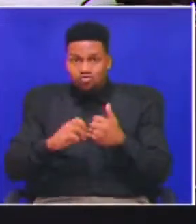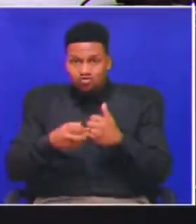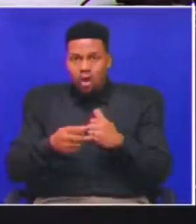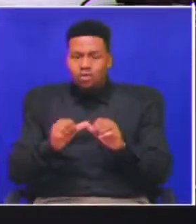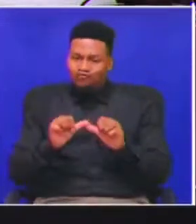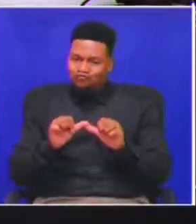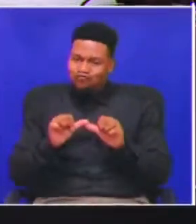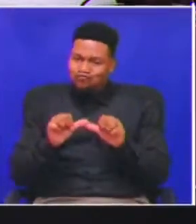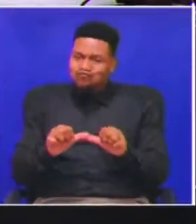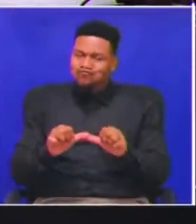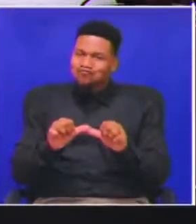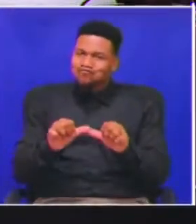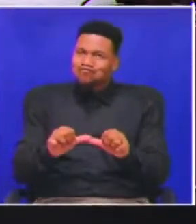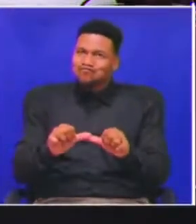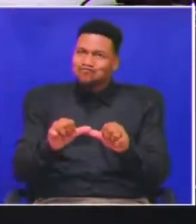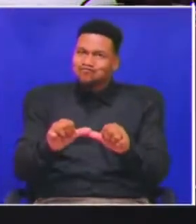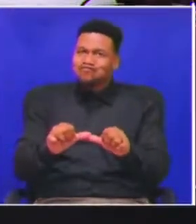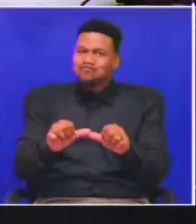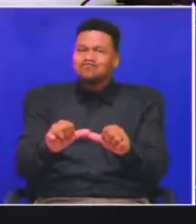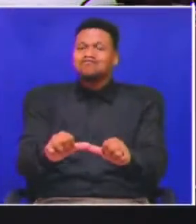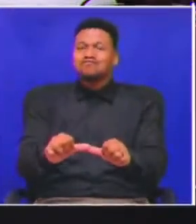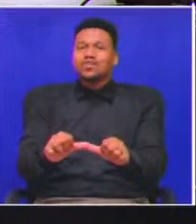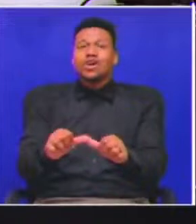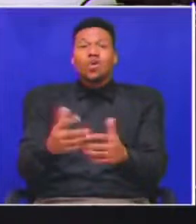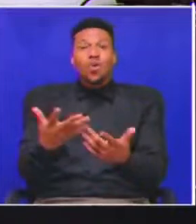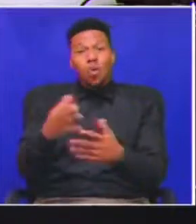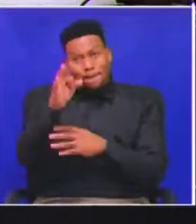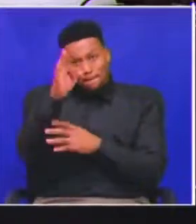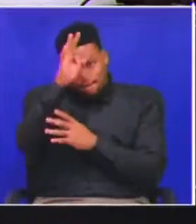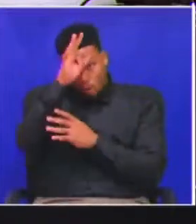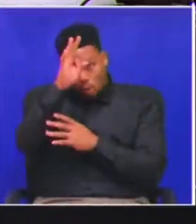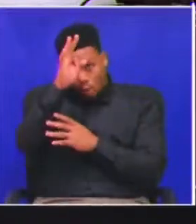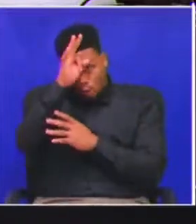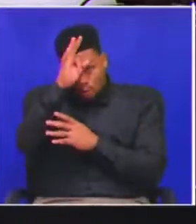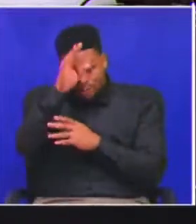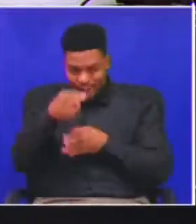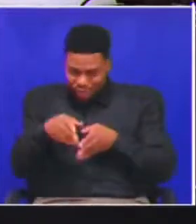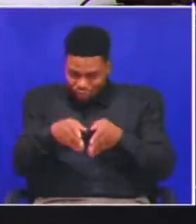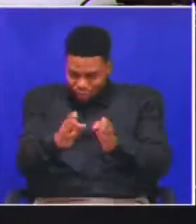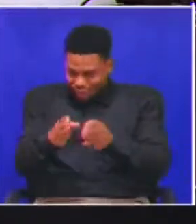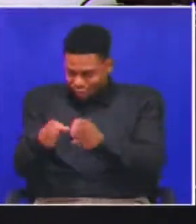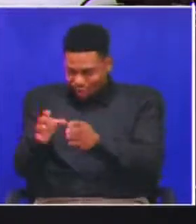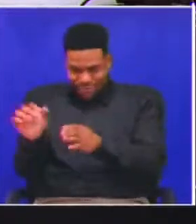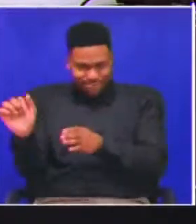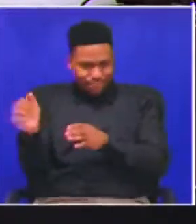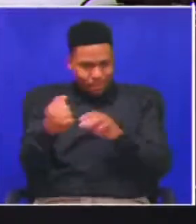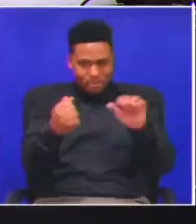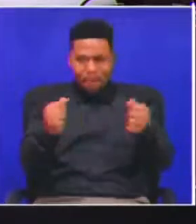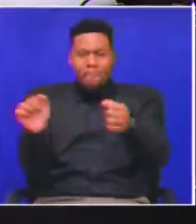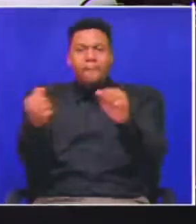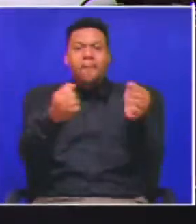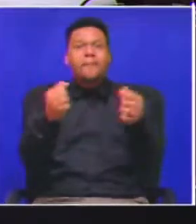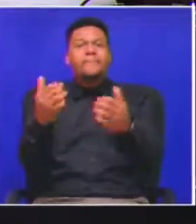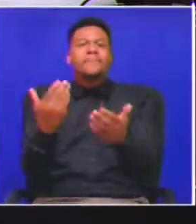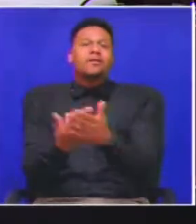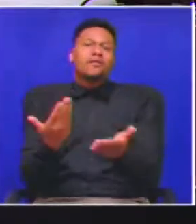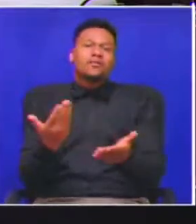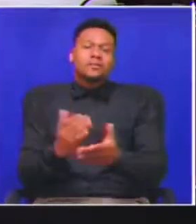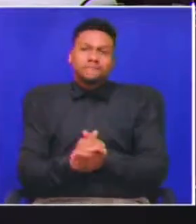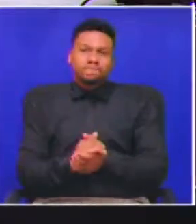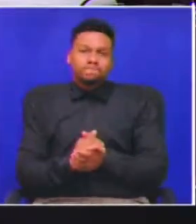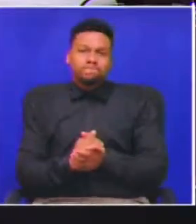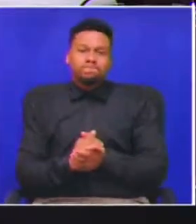presence, boots on the street that will do so. But more importantly, and I saw this